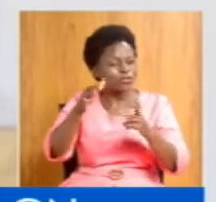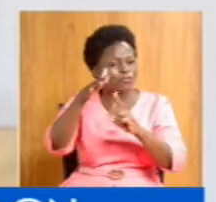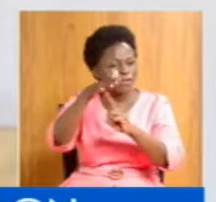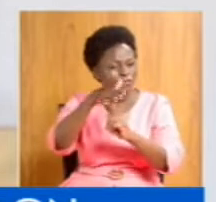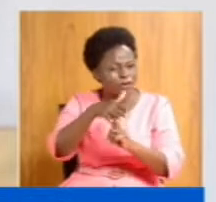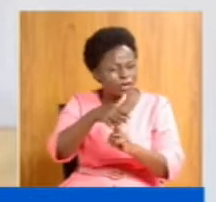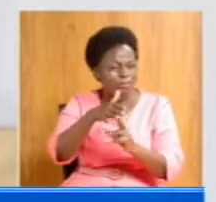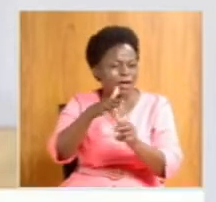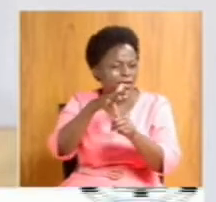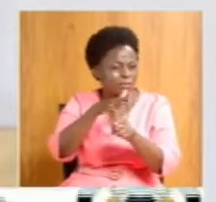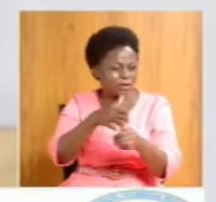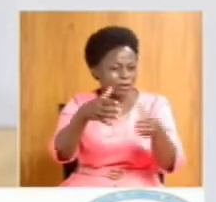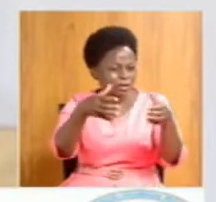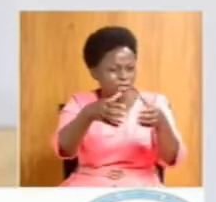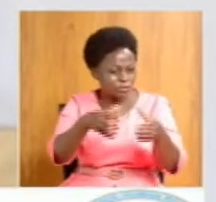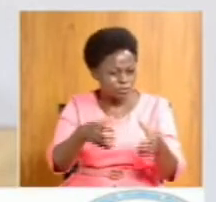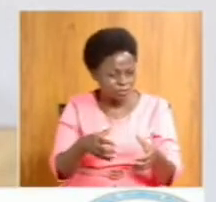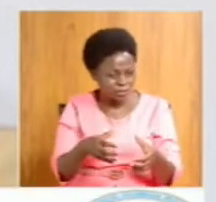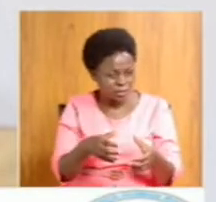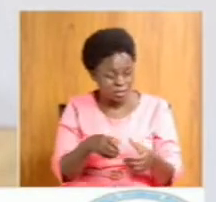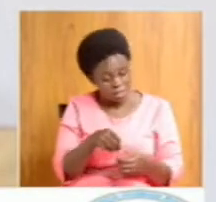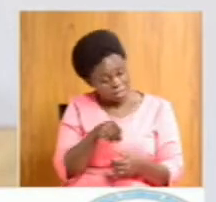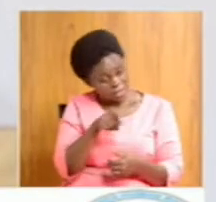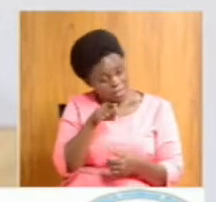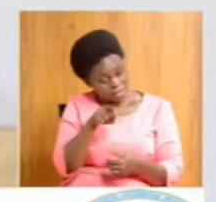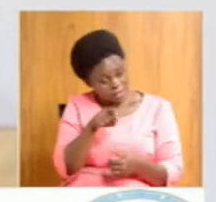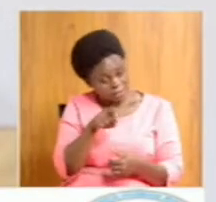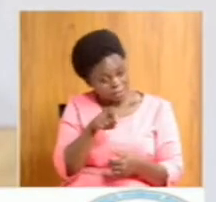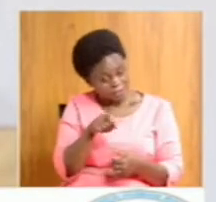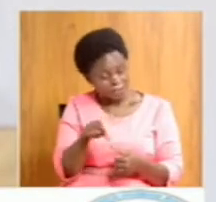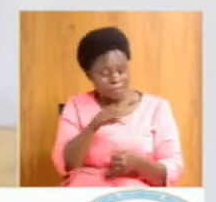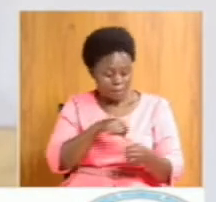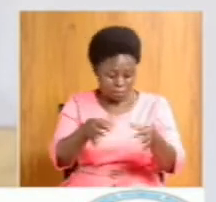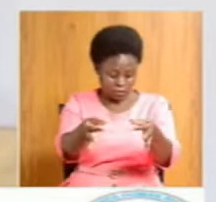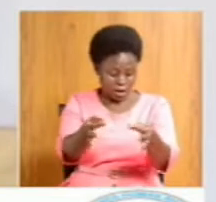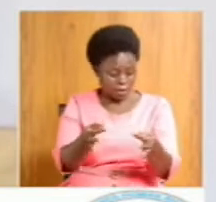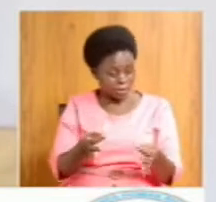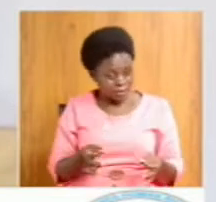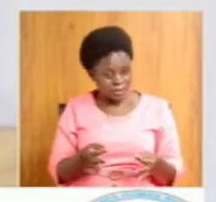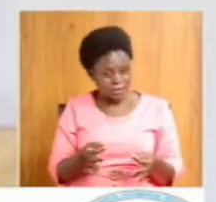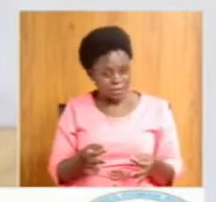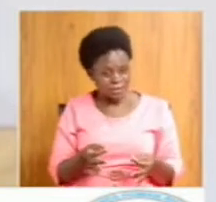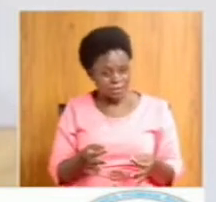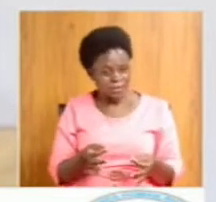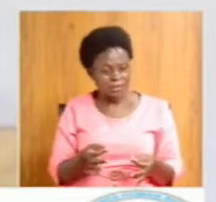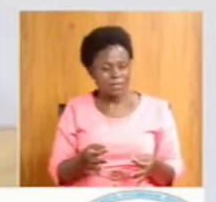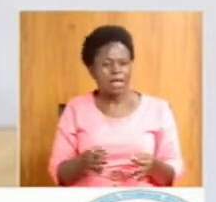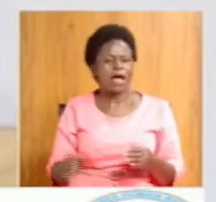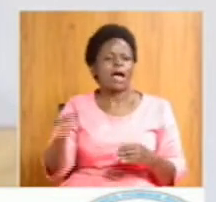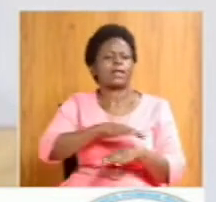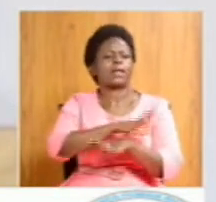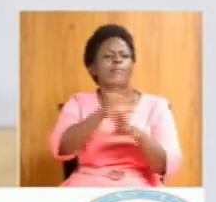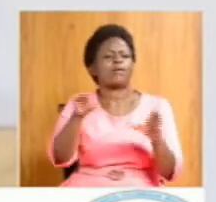and marginalized groups. Cortifon is about accountability. And above